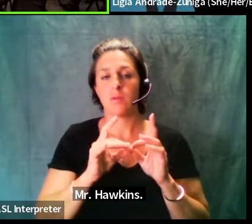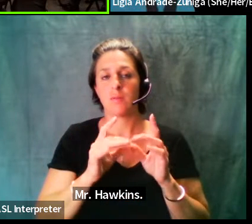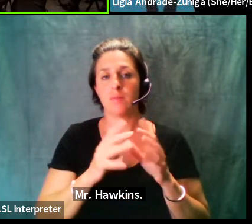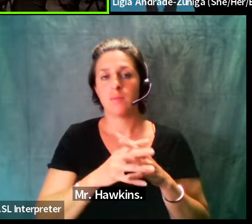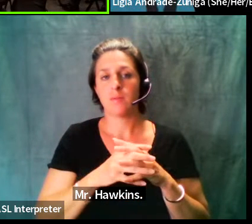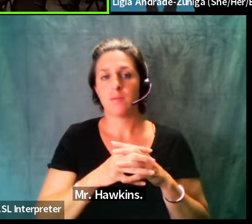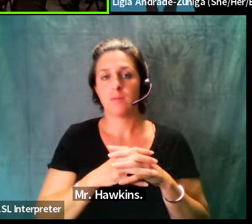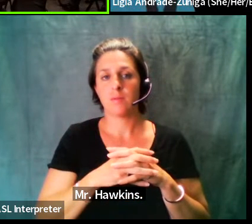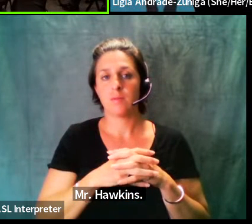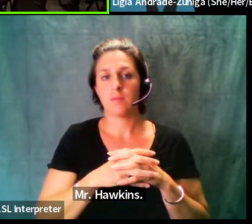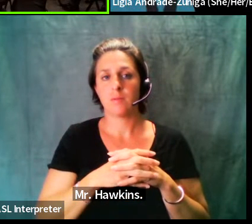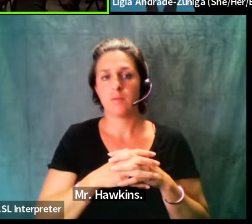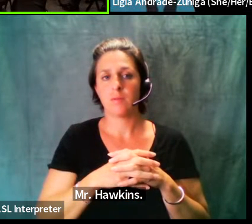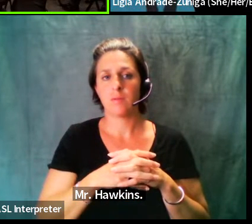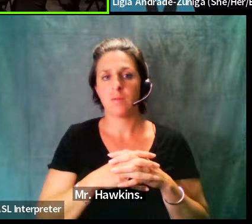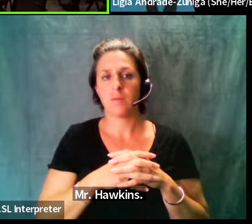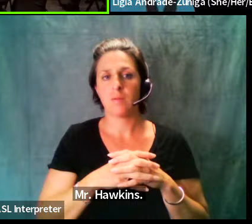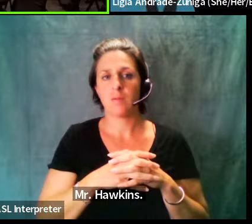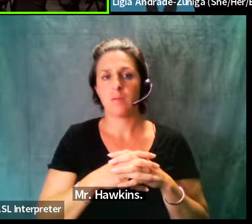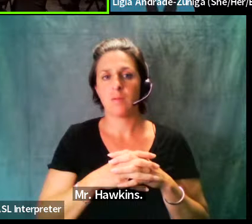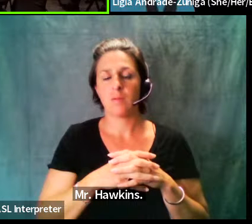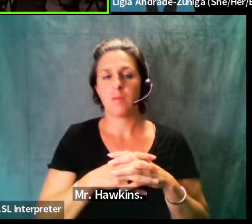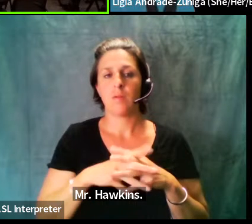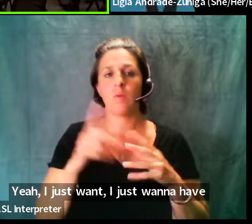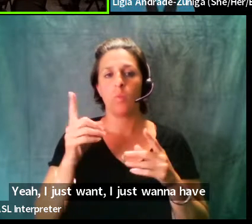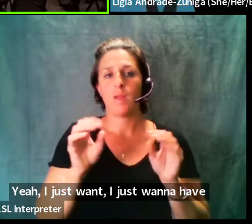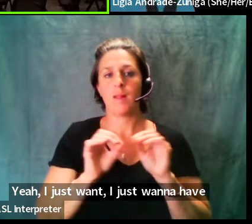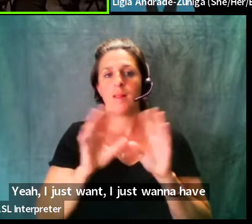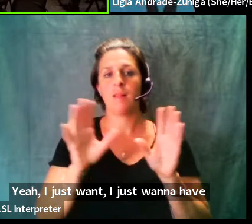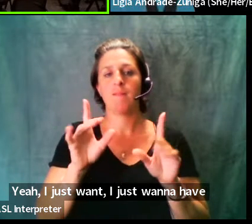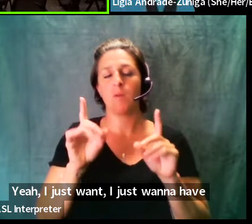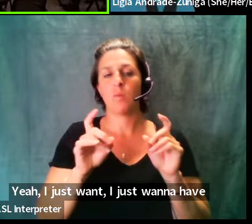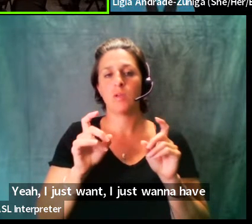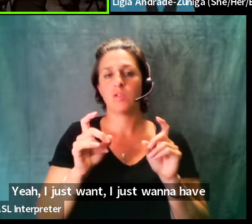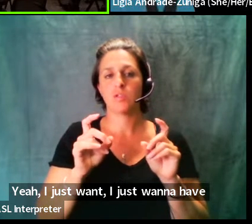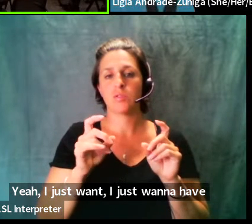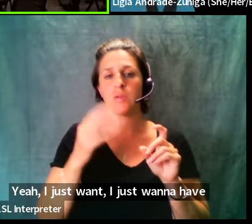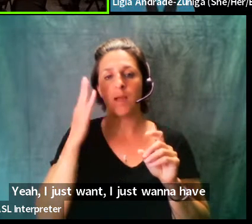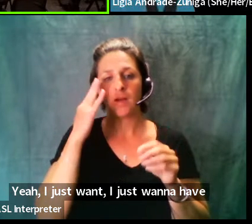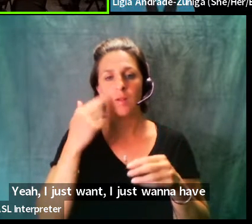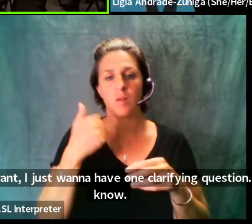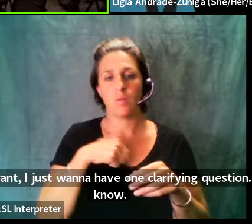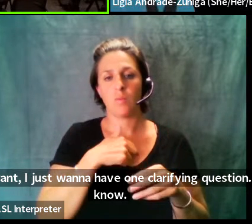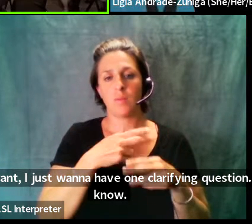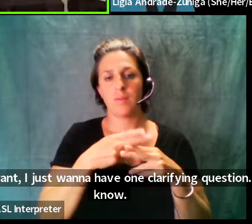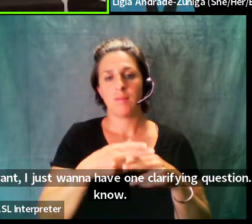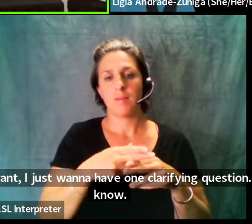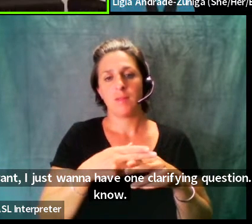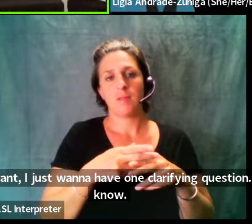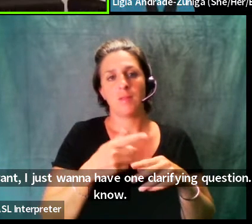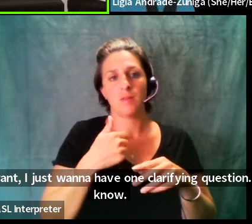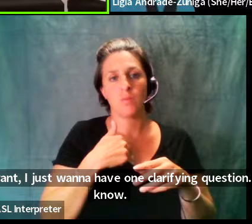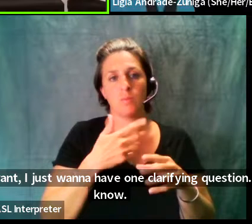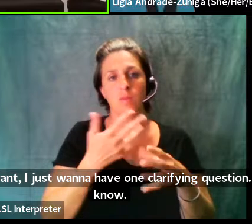Yeah, I just want to have one clarifying question. I know we've mentioned this, that we have